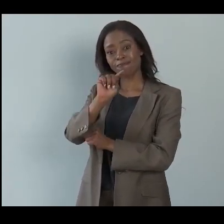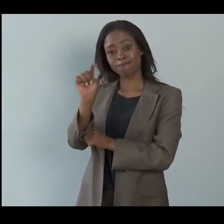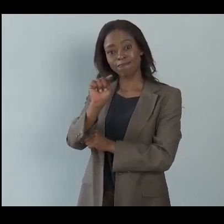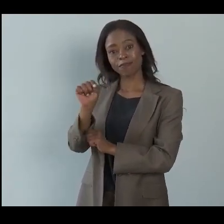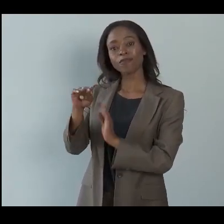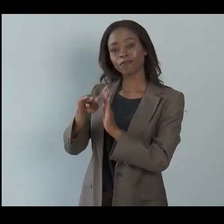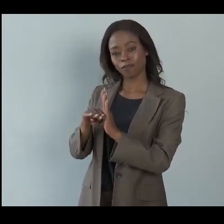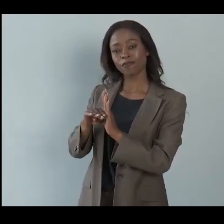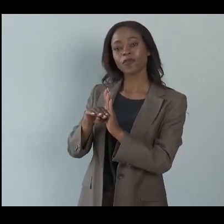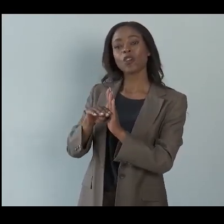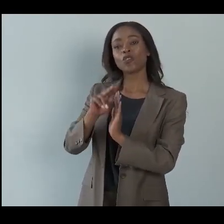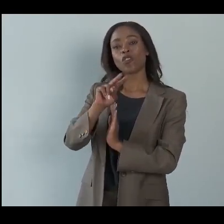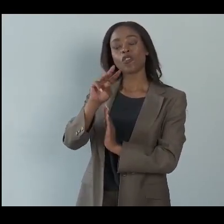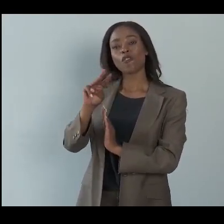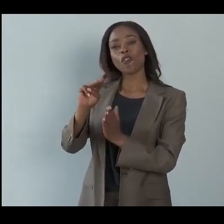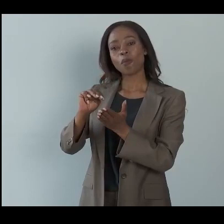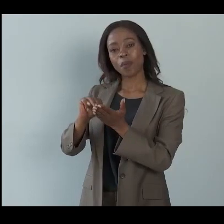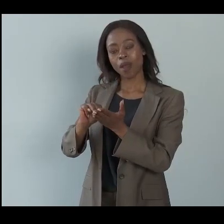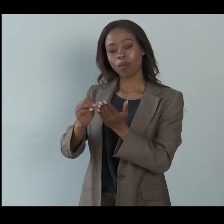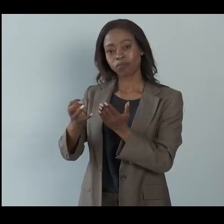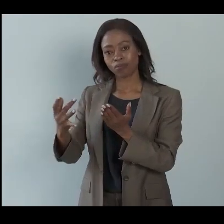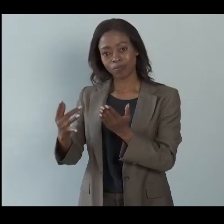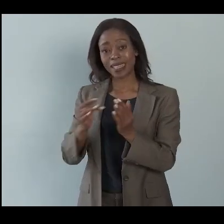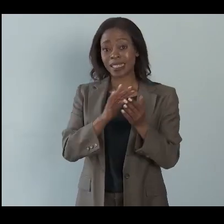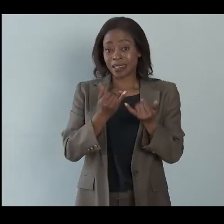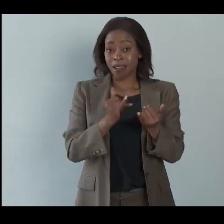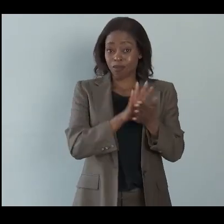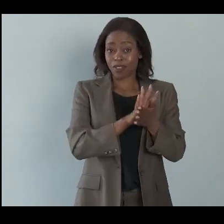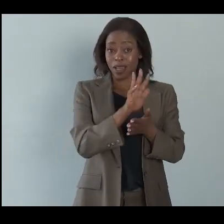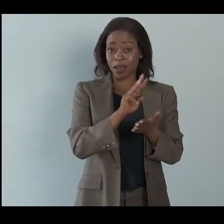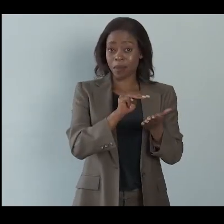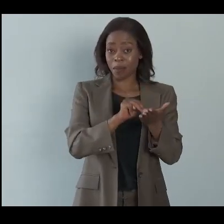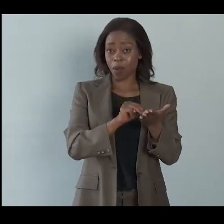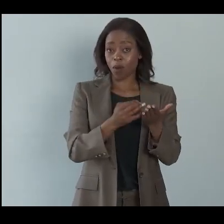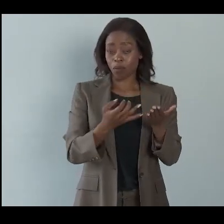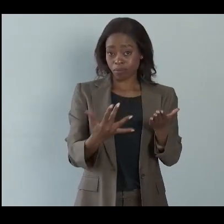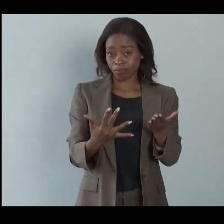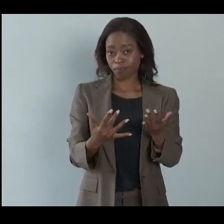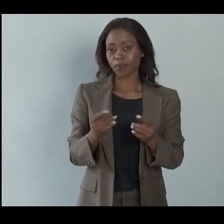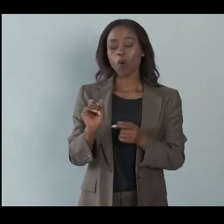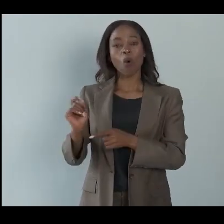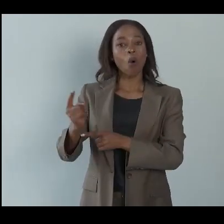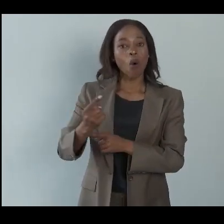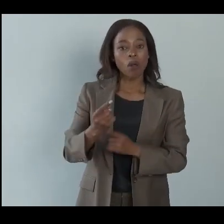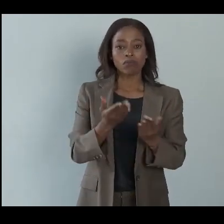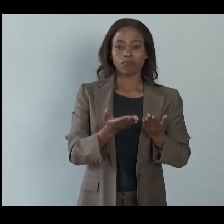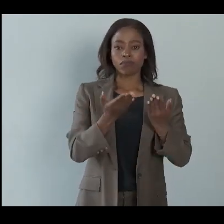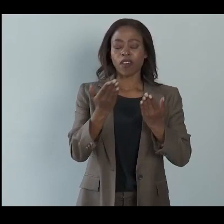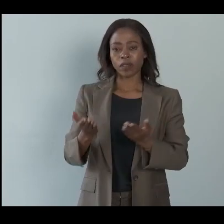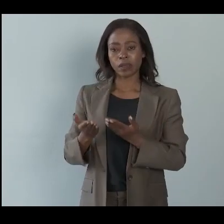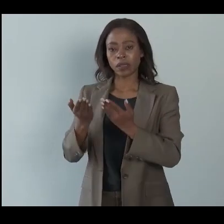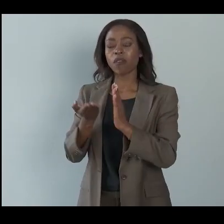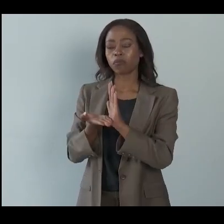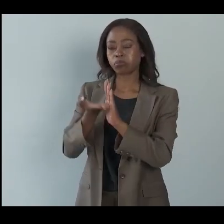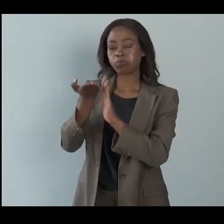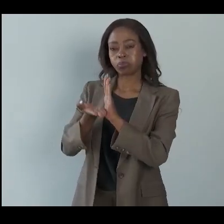prior period and 10 million in the current period. All our segments recorded growth in operating profit, delivering an increase